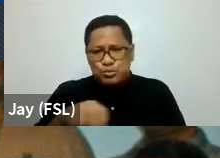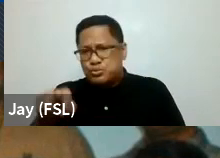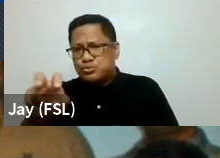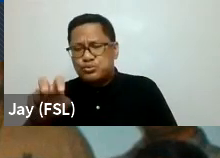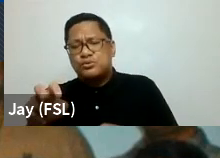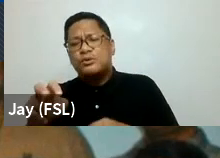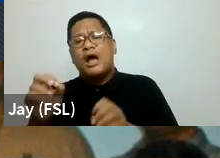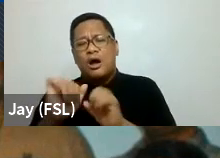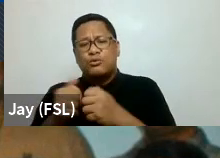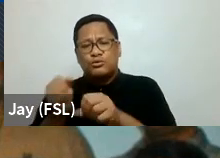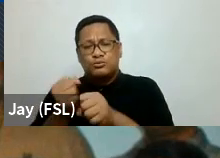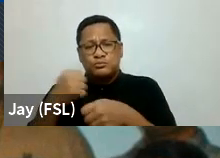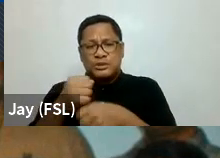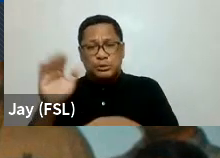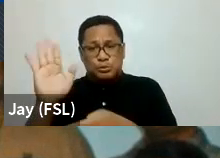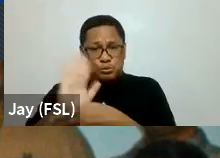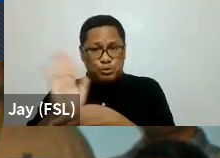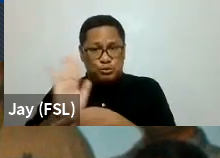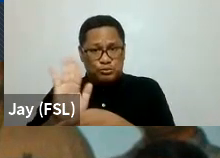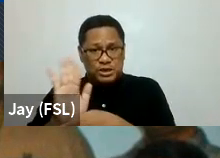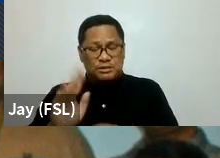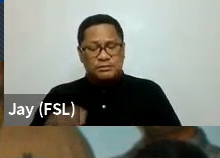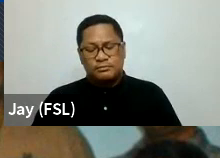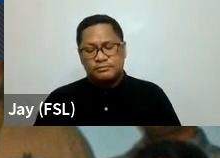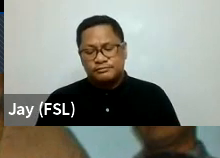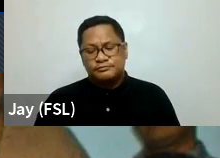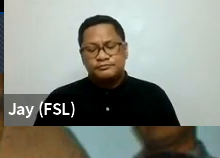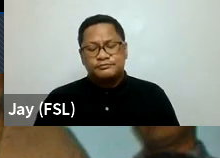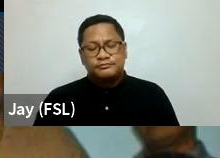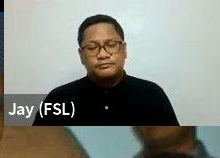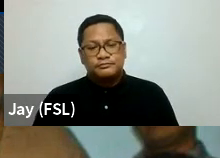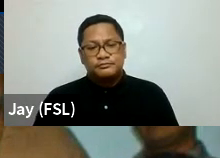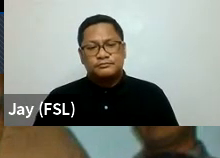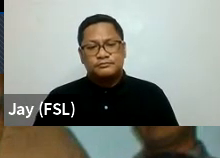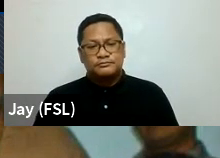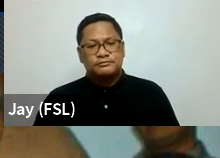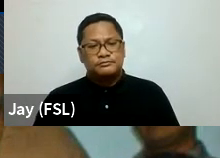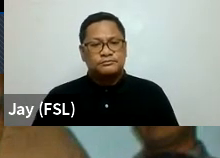movie making. And then